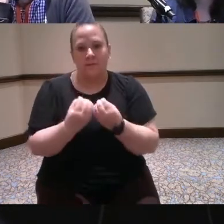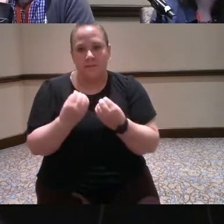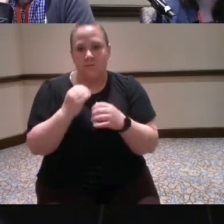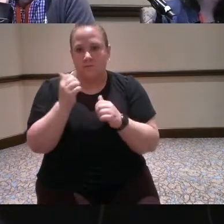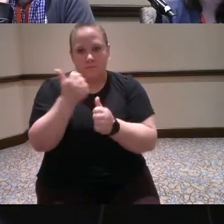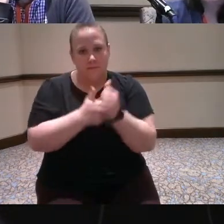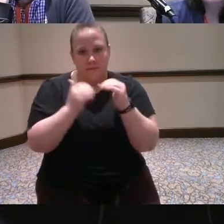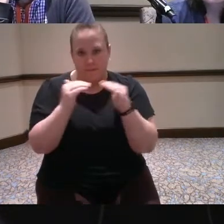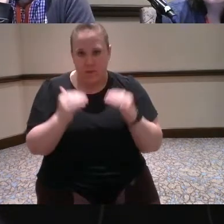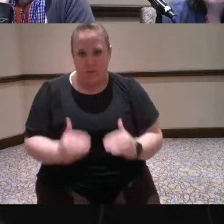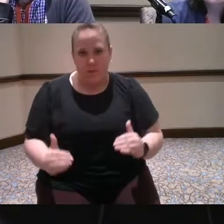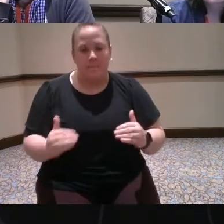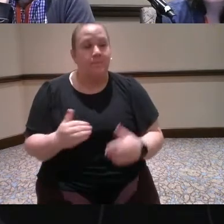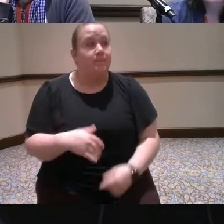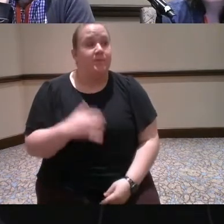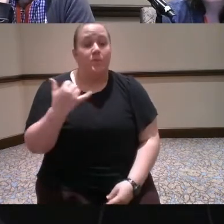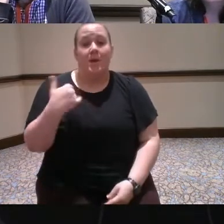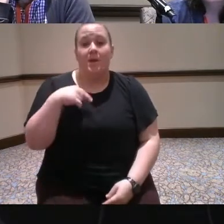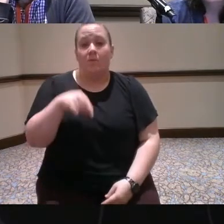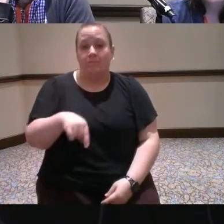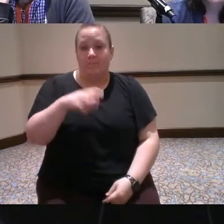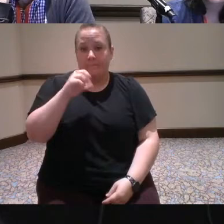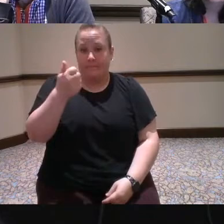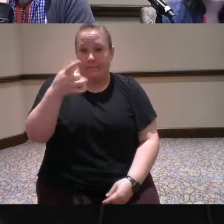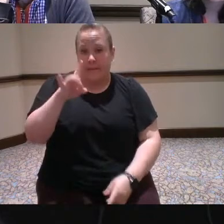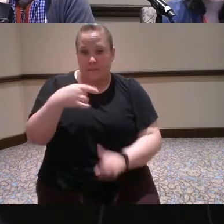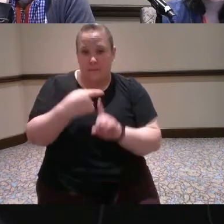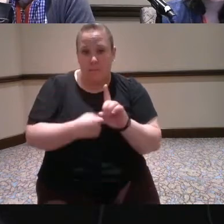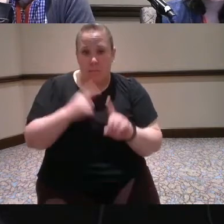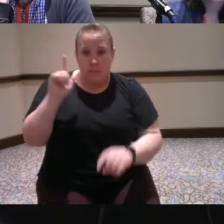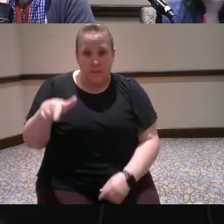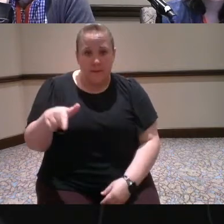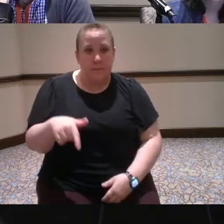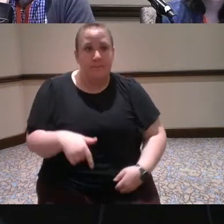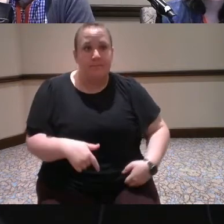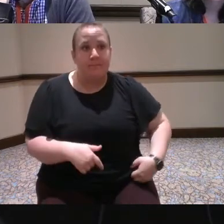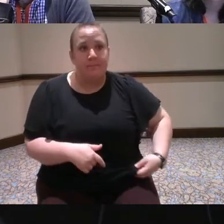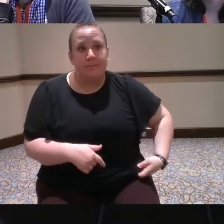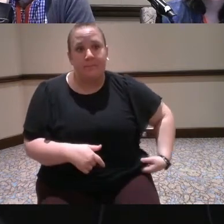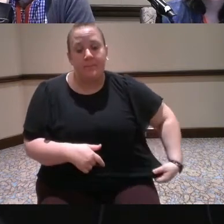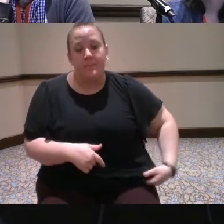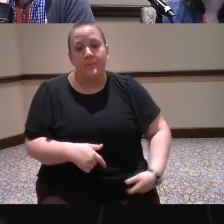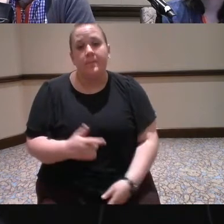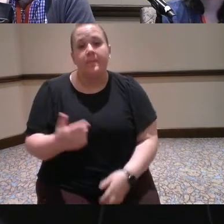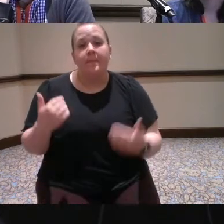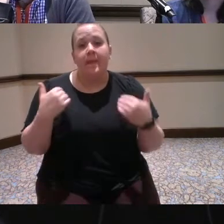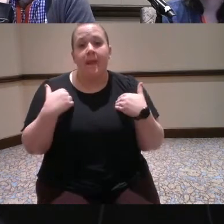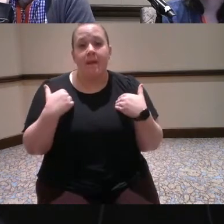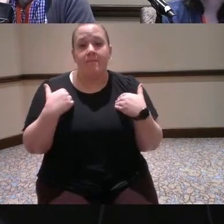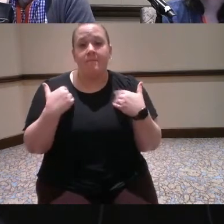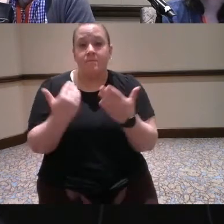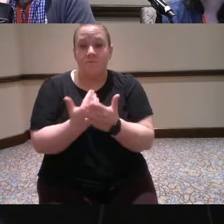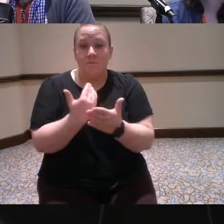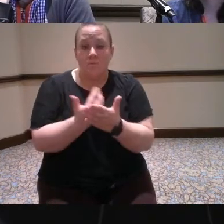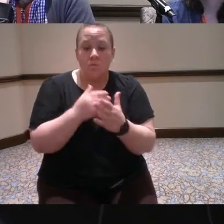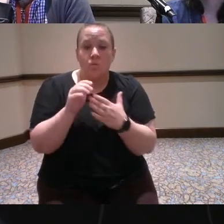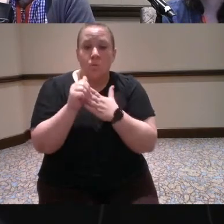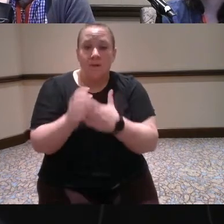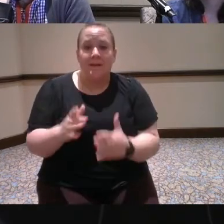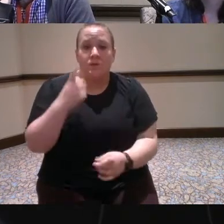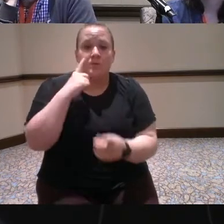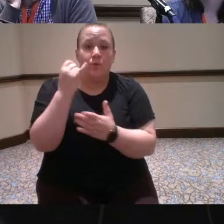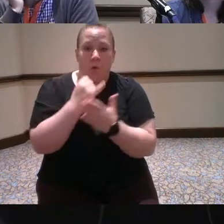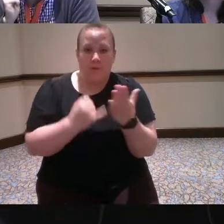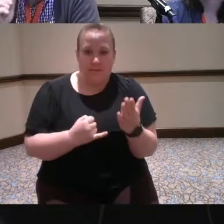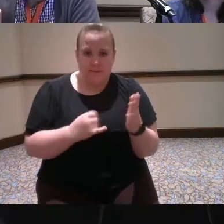point, 18 months later, we have new leaders on the